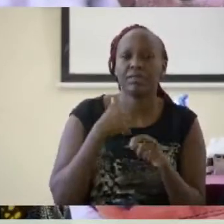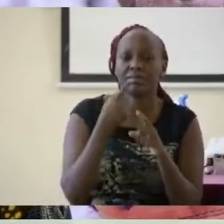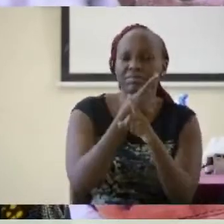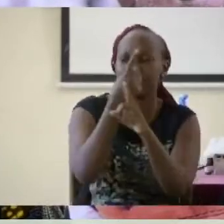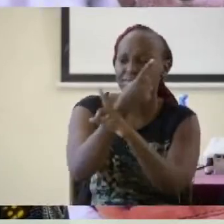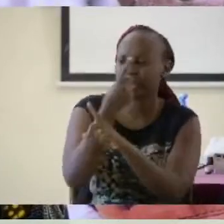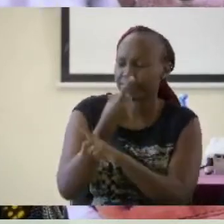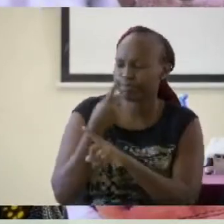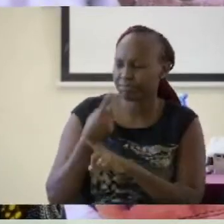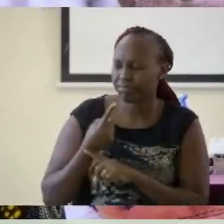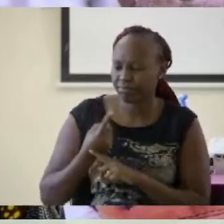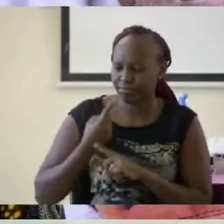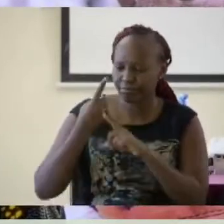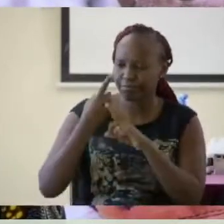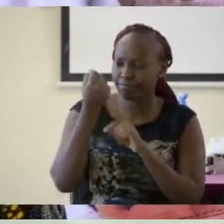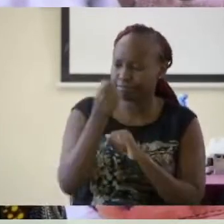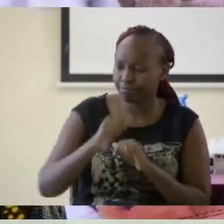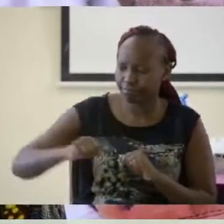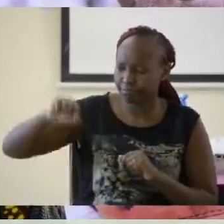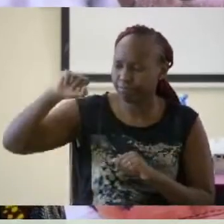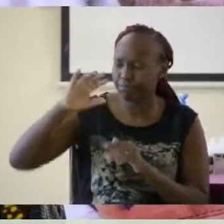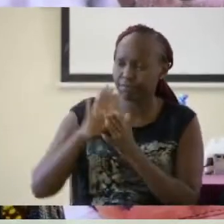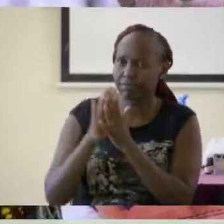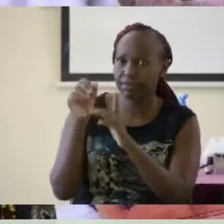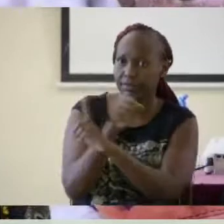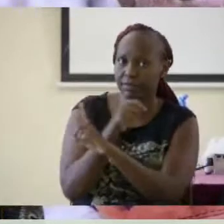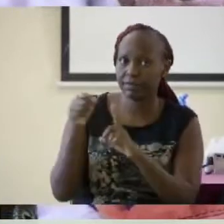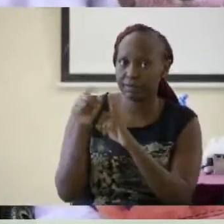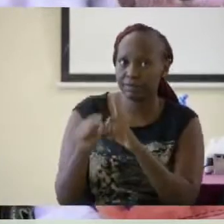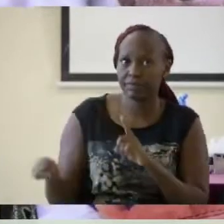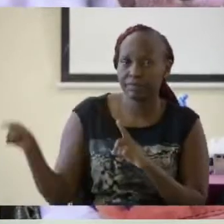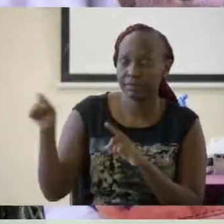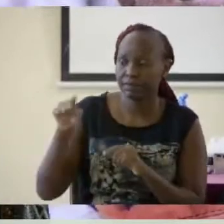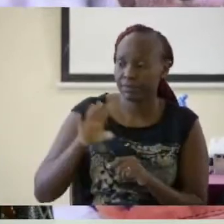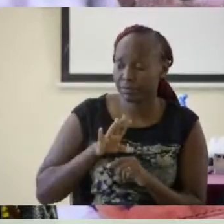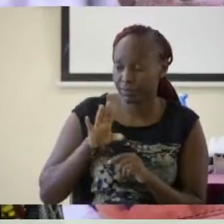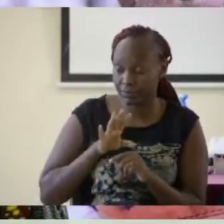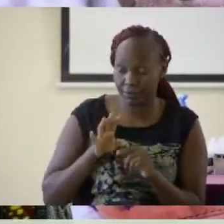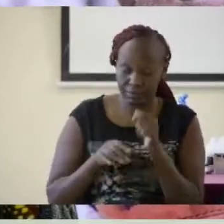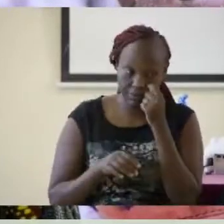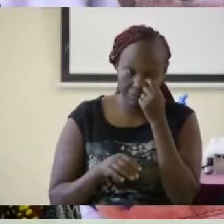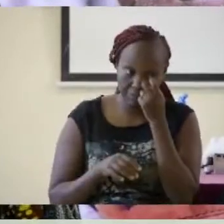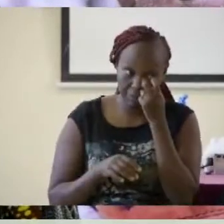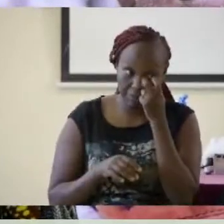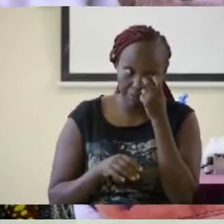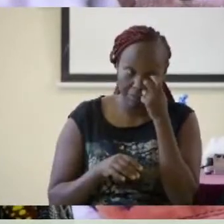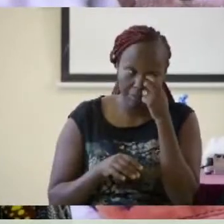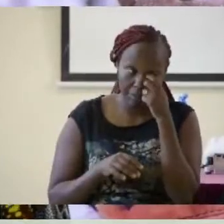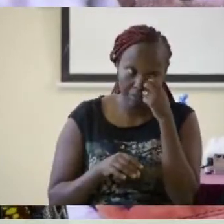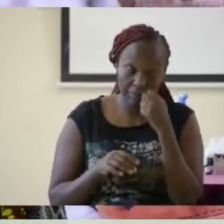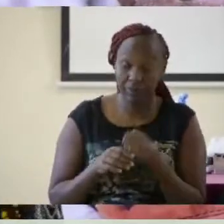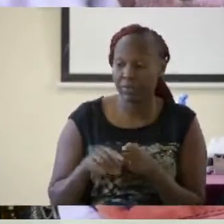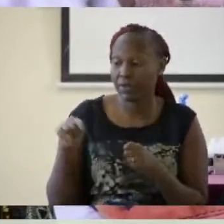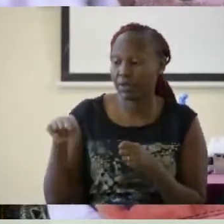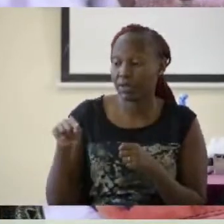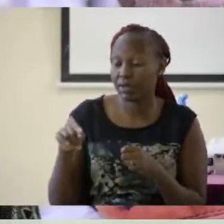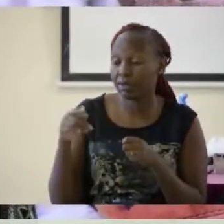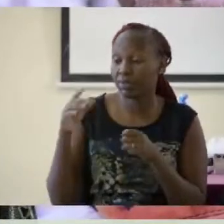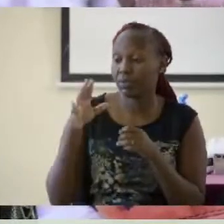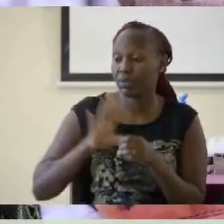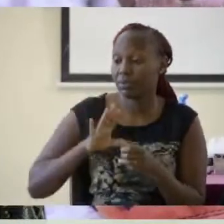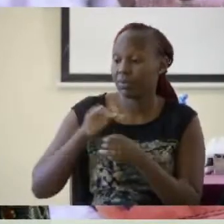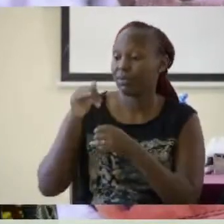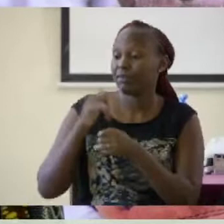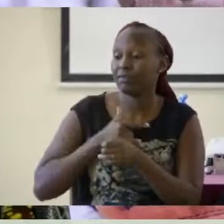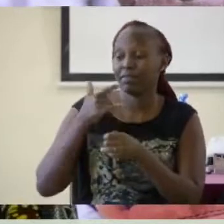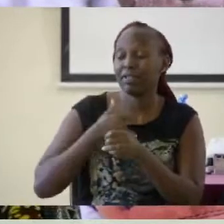of abuse and violence against these women to the extent that it became unbearable for most